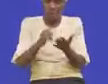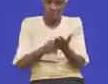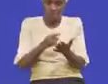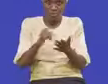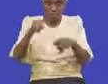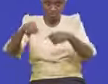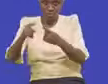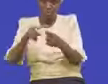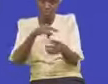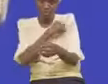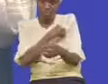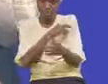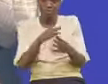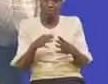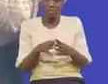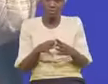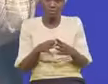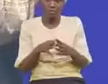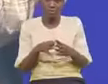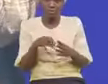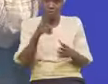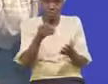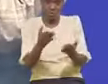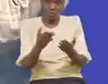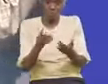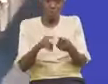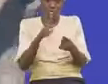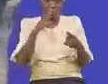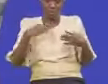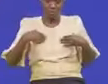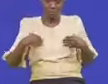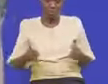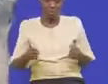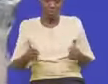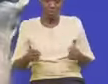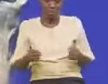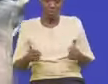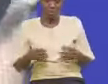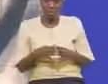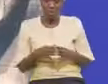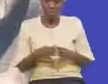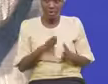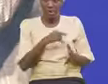Ya lo ya la ikonjire. Le bena nu e akodo yo.